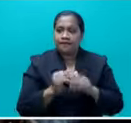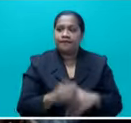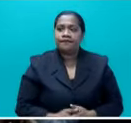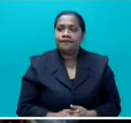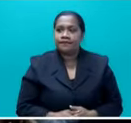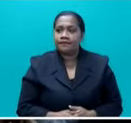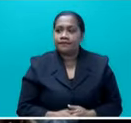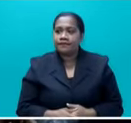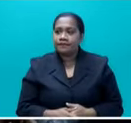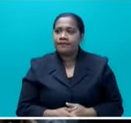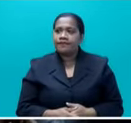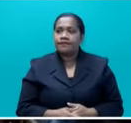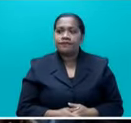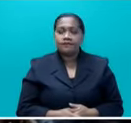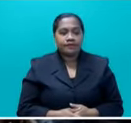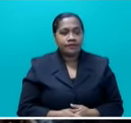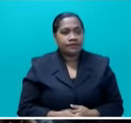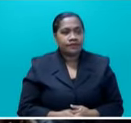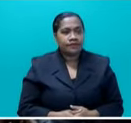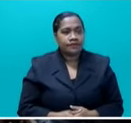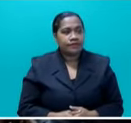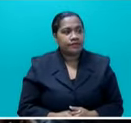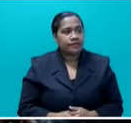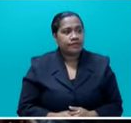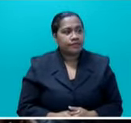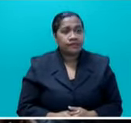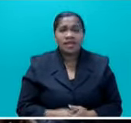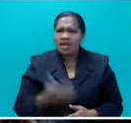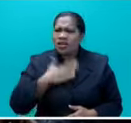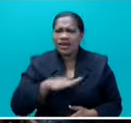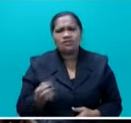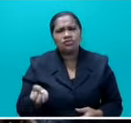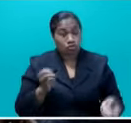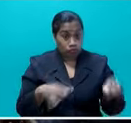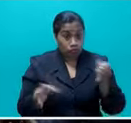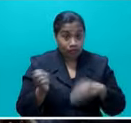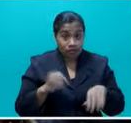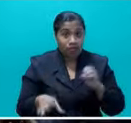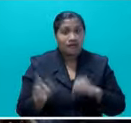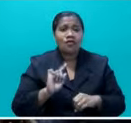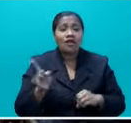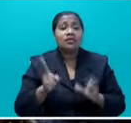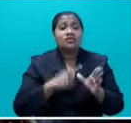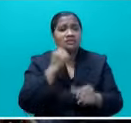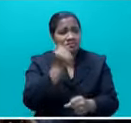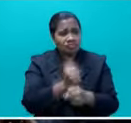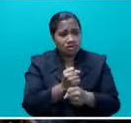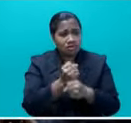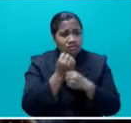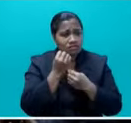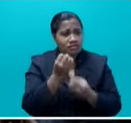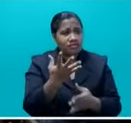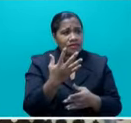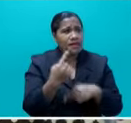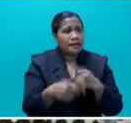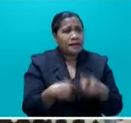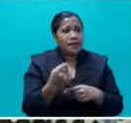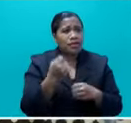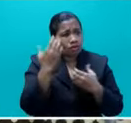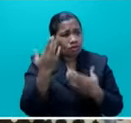this contribution in light of what the Attorney General has pointed out with regards to Honorable Ngarangara Tambo